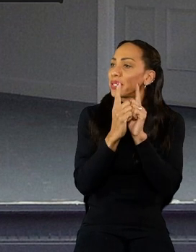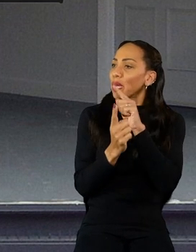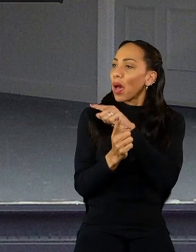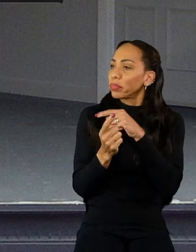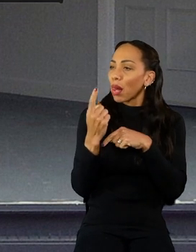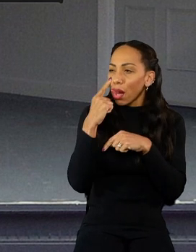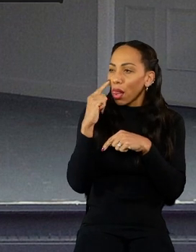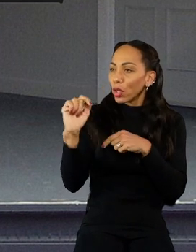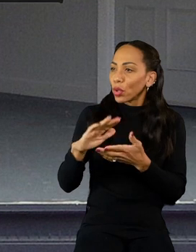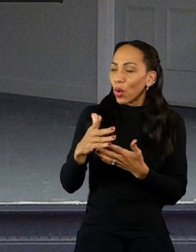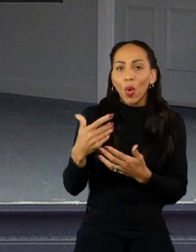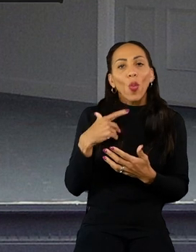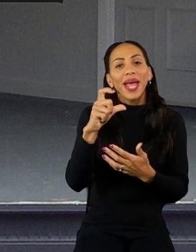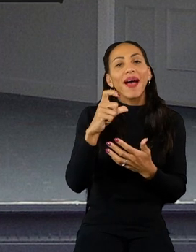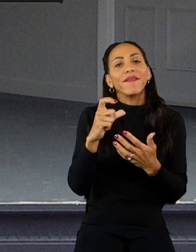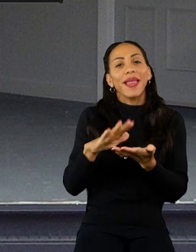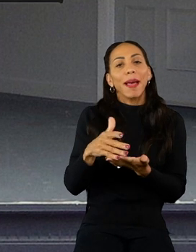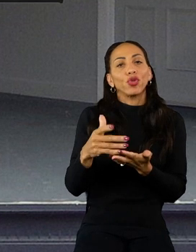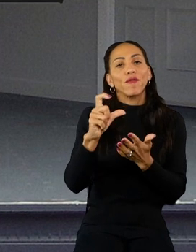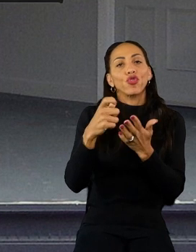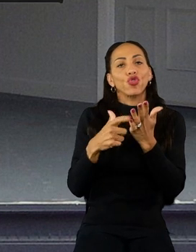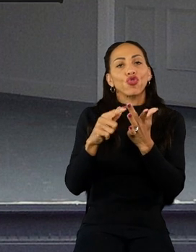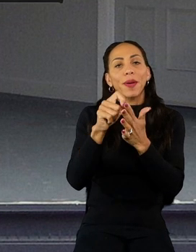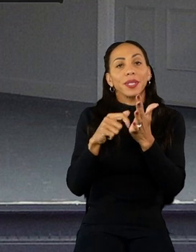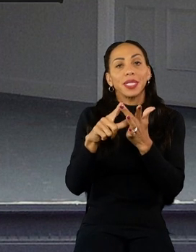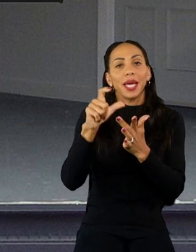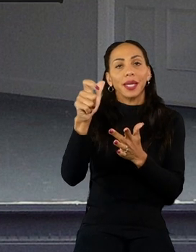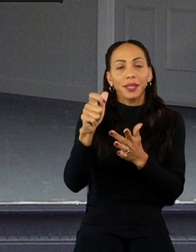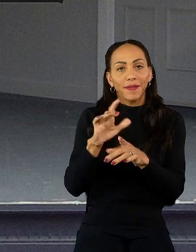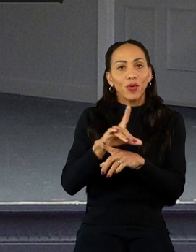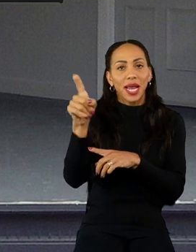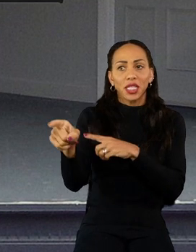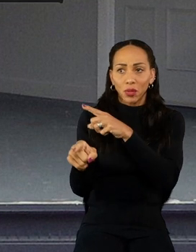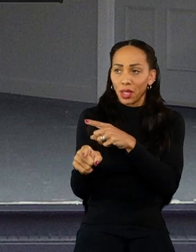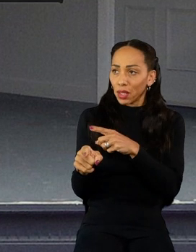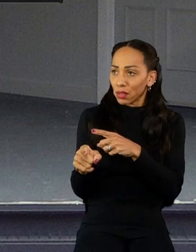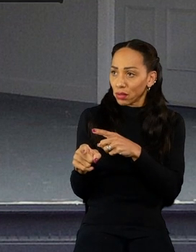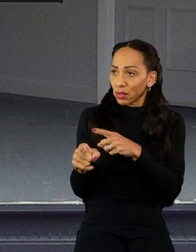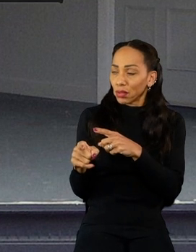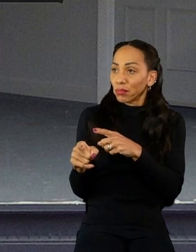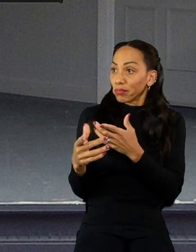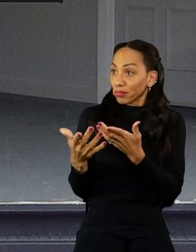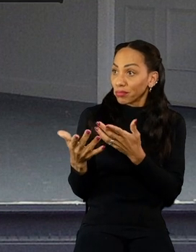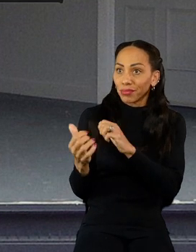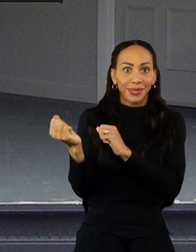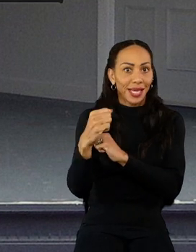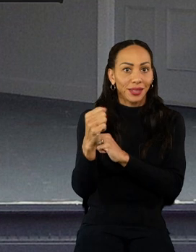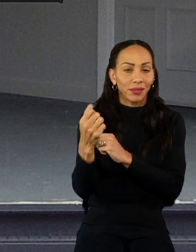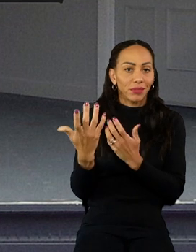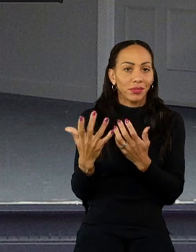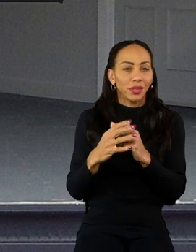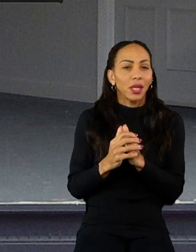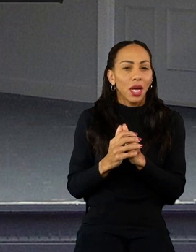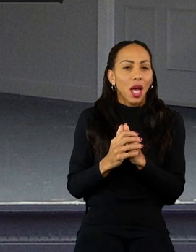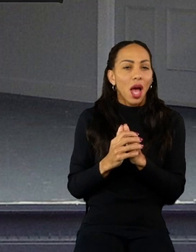I've got a meeting with Tom. When are we meeting to look at that laptop? Is it next week? We've got a laptop for Cryptic we're looking at next week. Yes, we